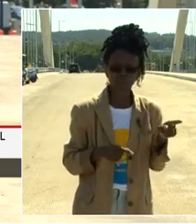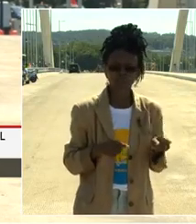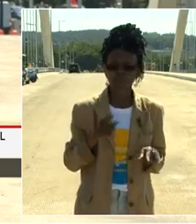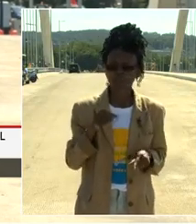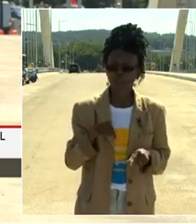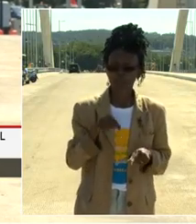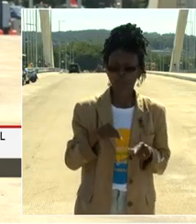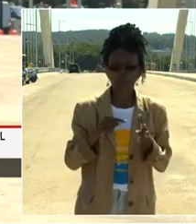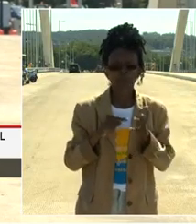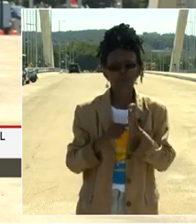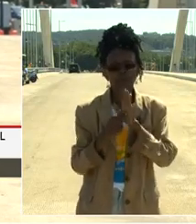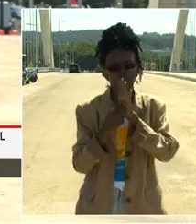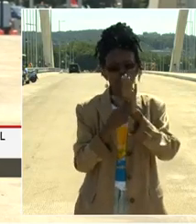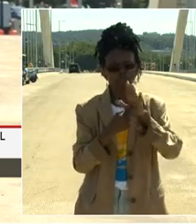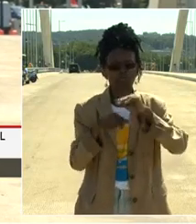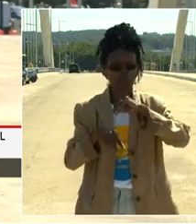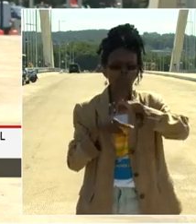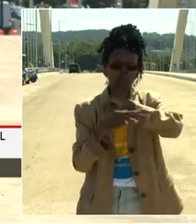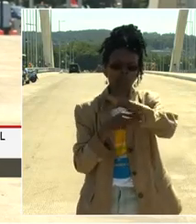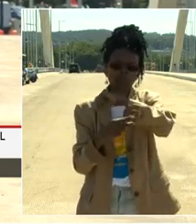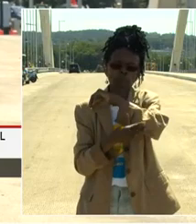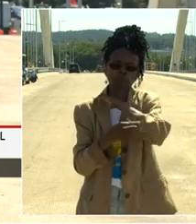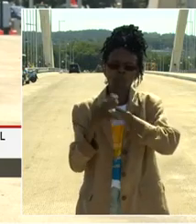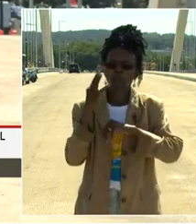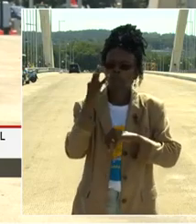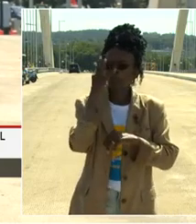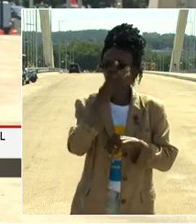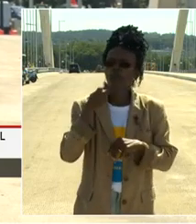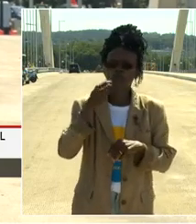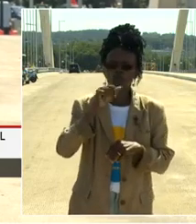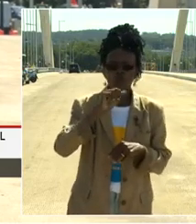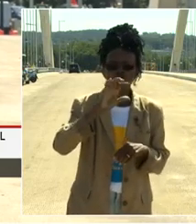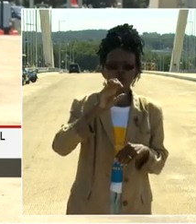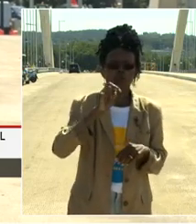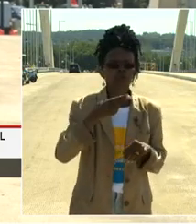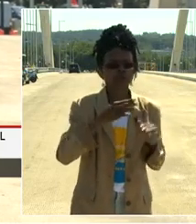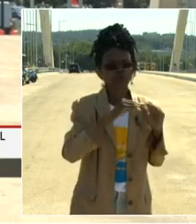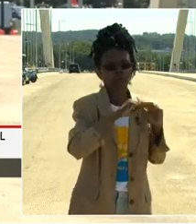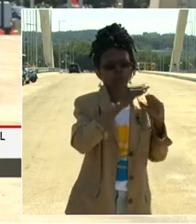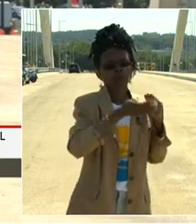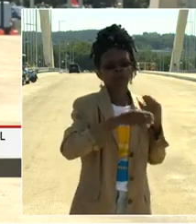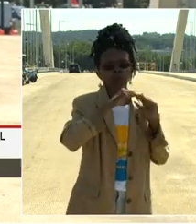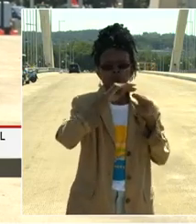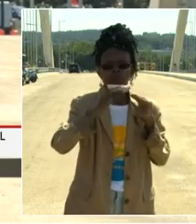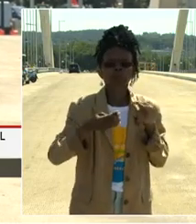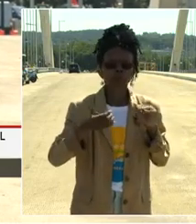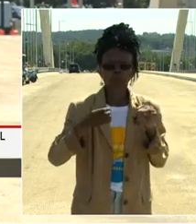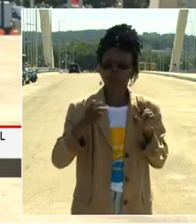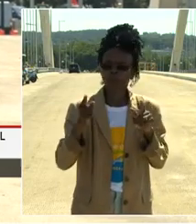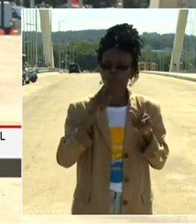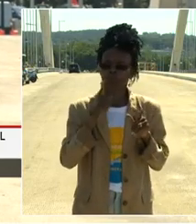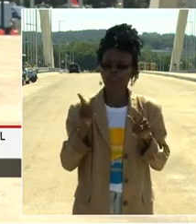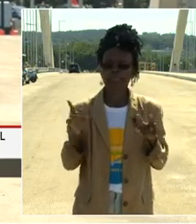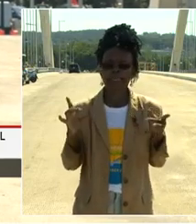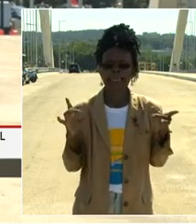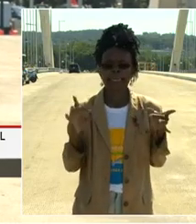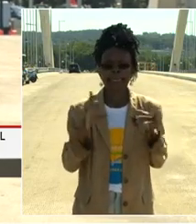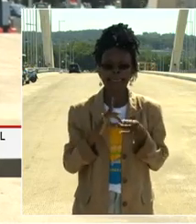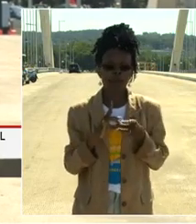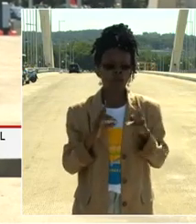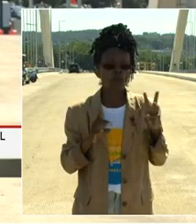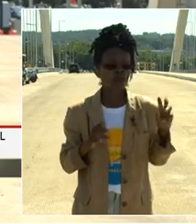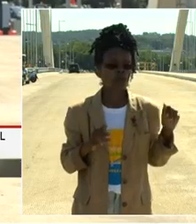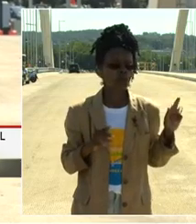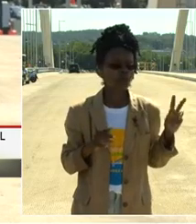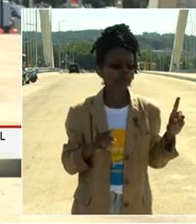its beautiful arches, but the connection between the Great Ward 8 and the Great Ward 6 really says something about